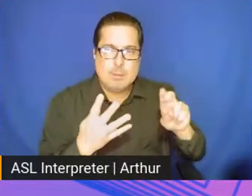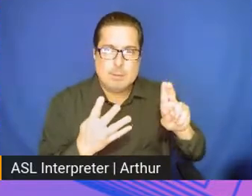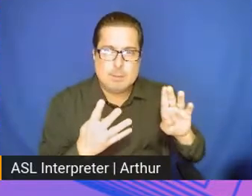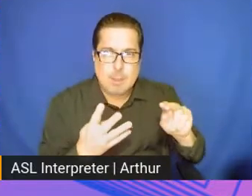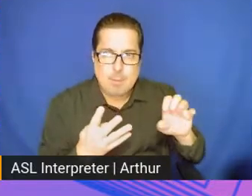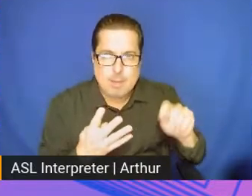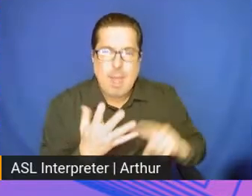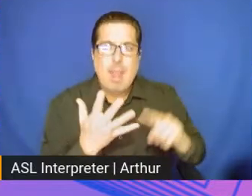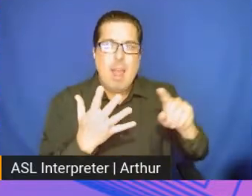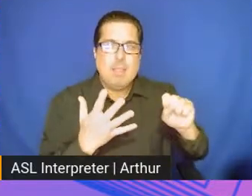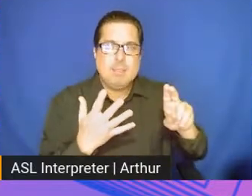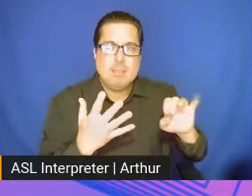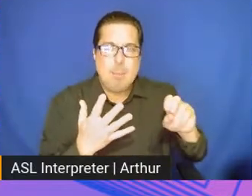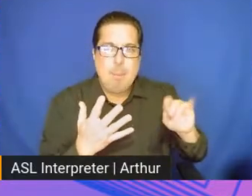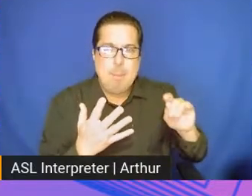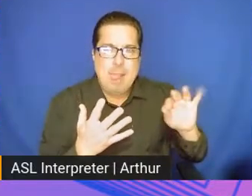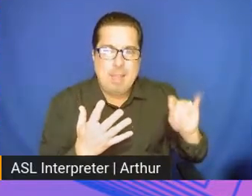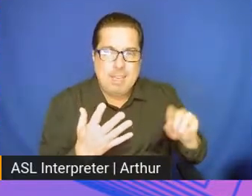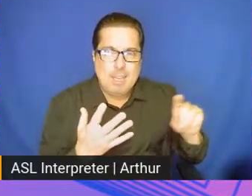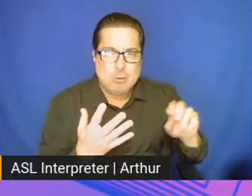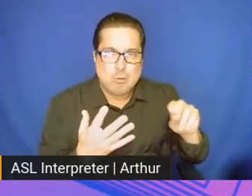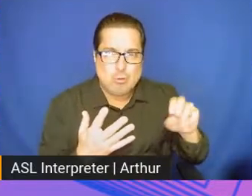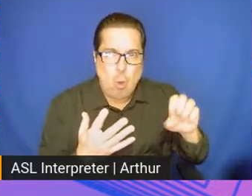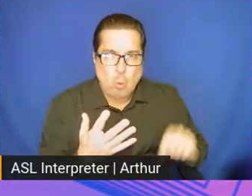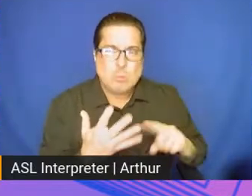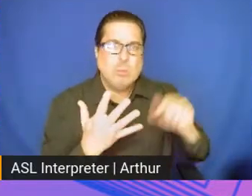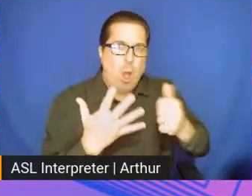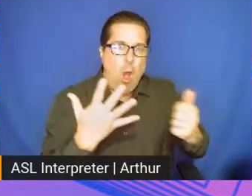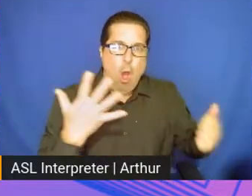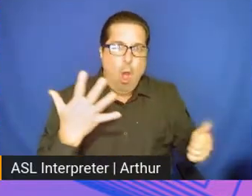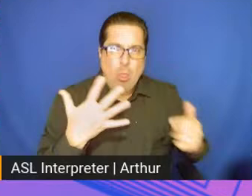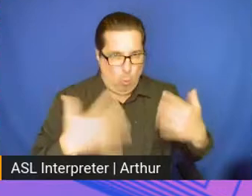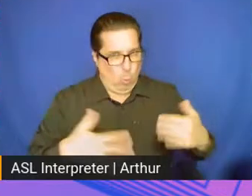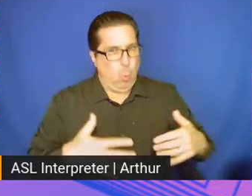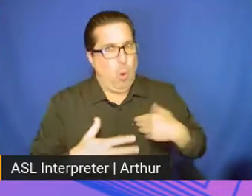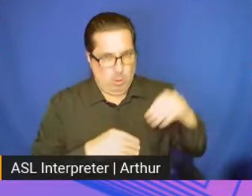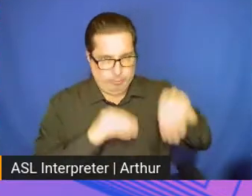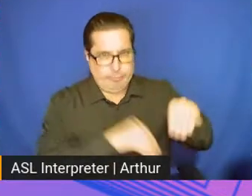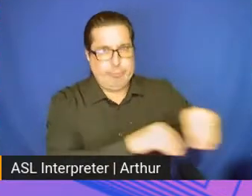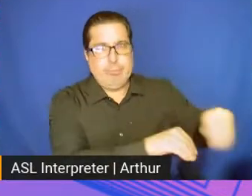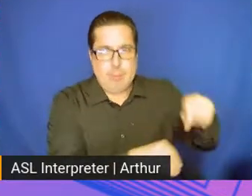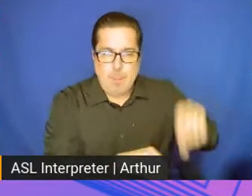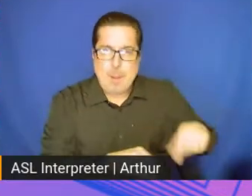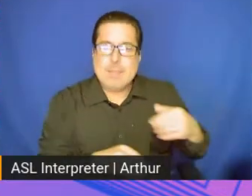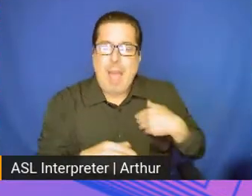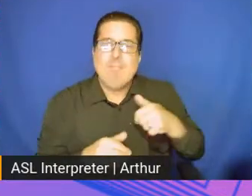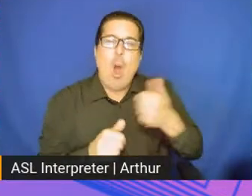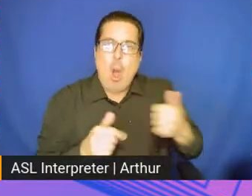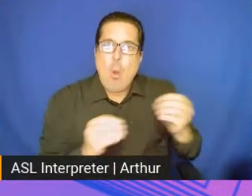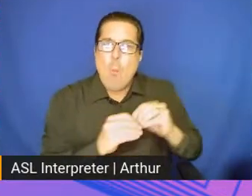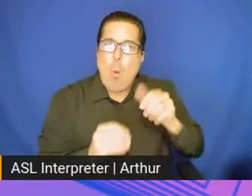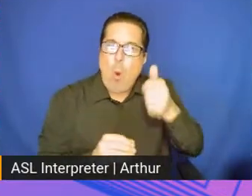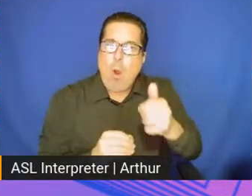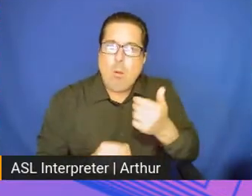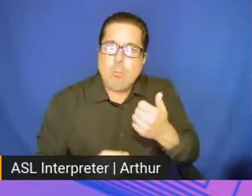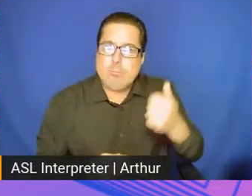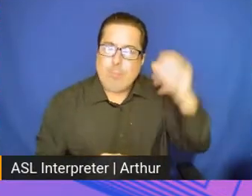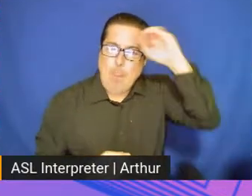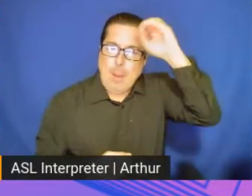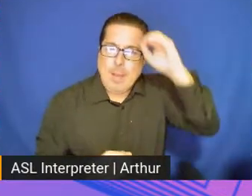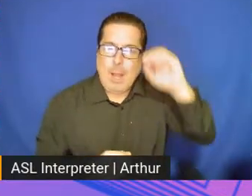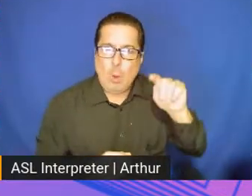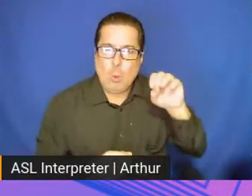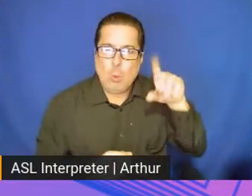that. So leading all the way up to the top, which is the more opinionated tools, which have good practices built in and